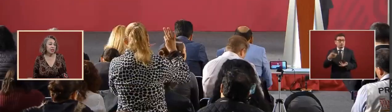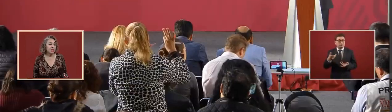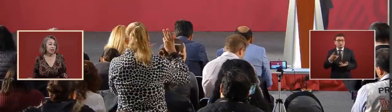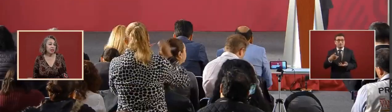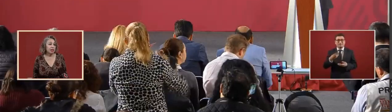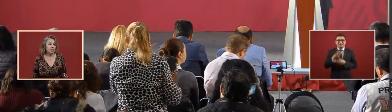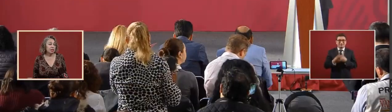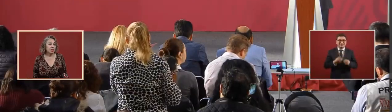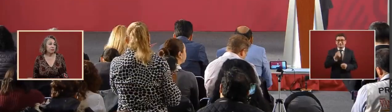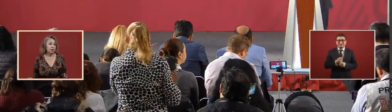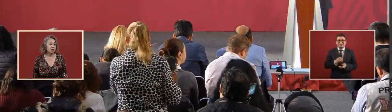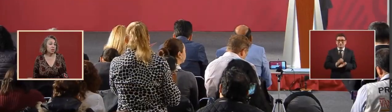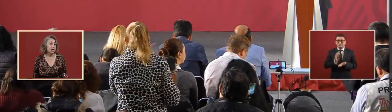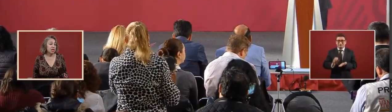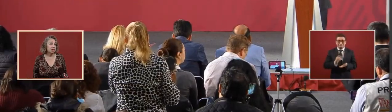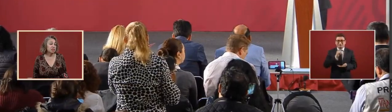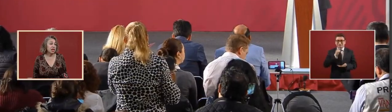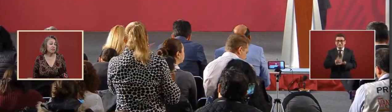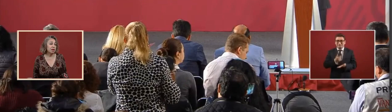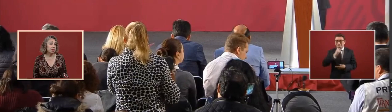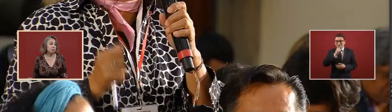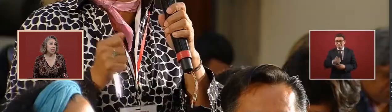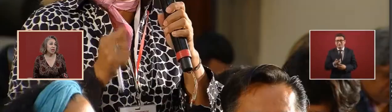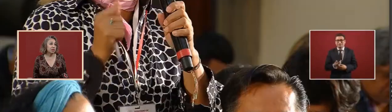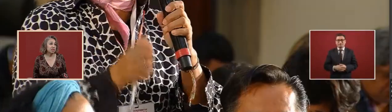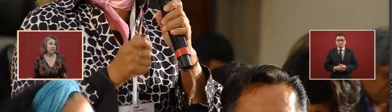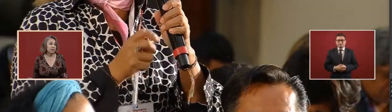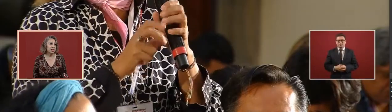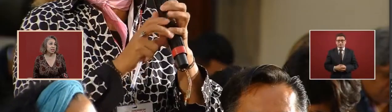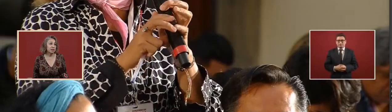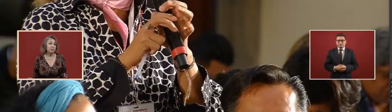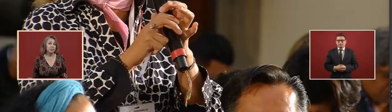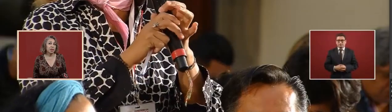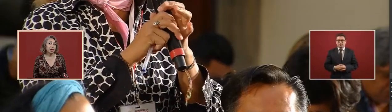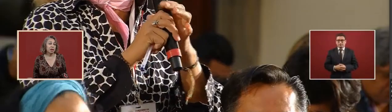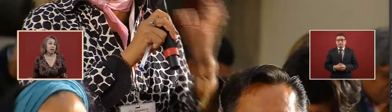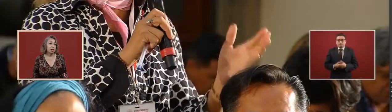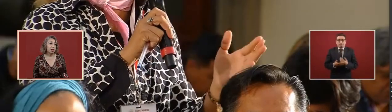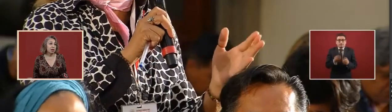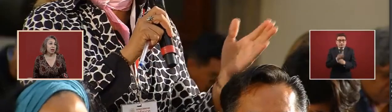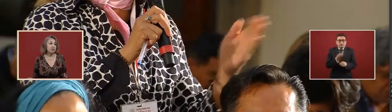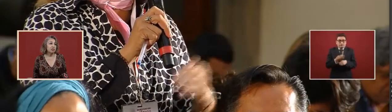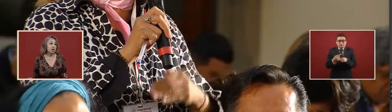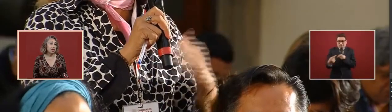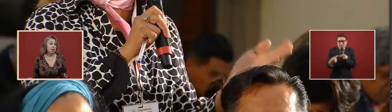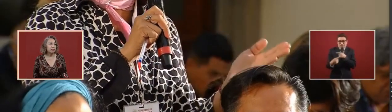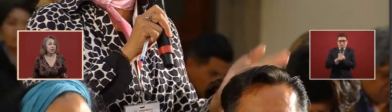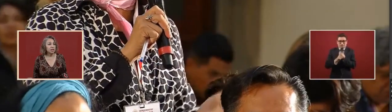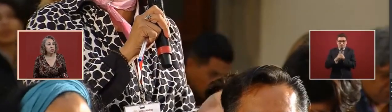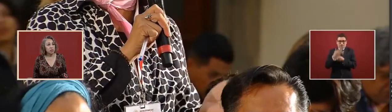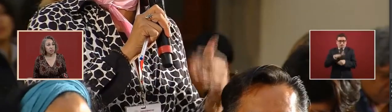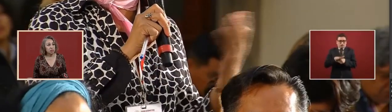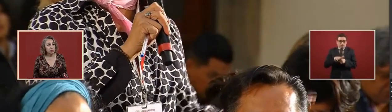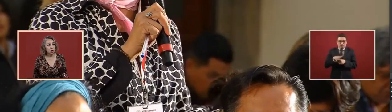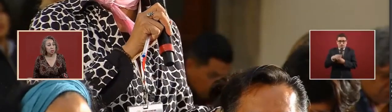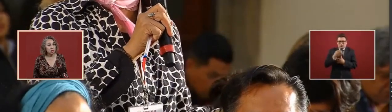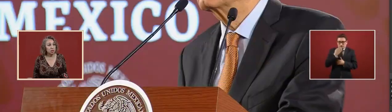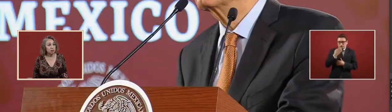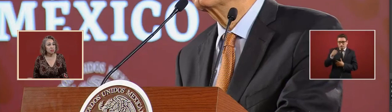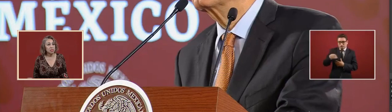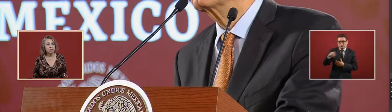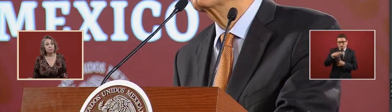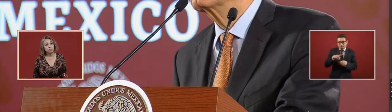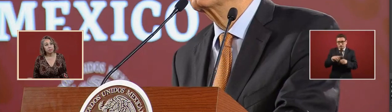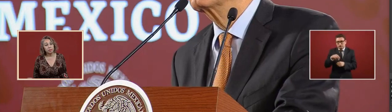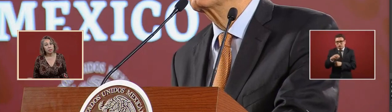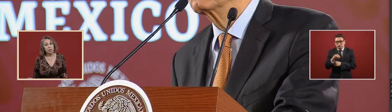and that for 3 years they have not been paid their salaries. And there's a conflict with this normal